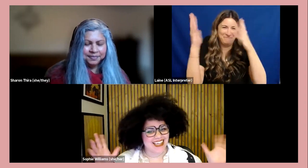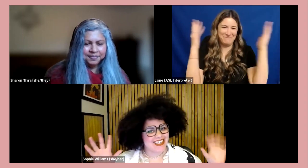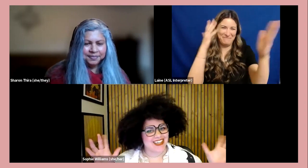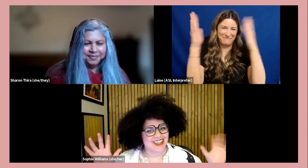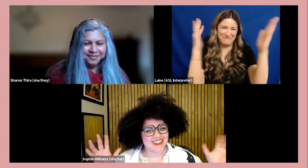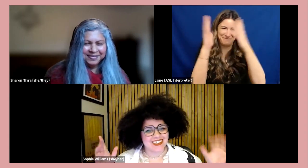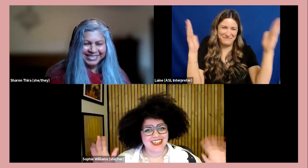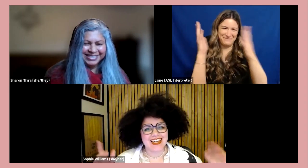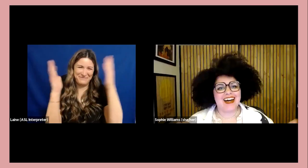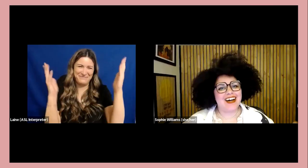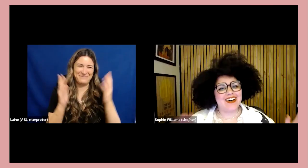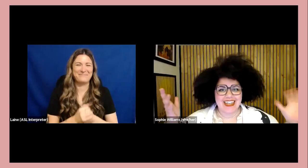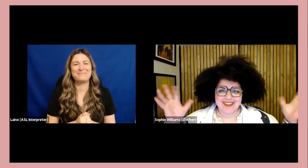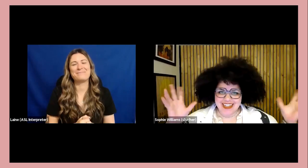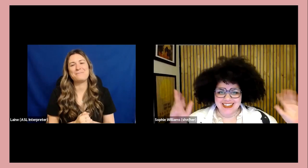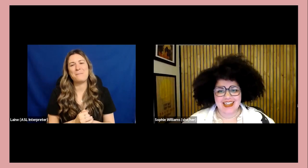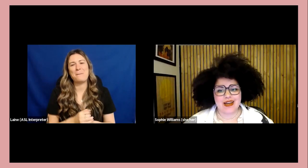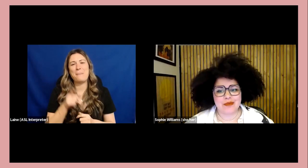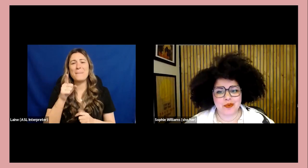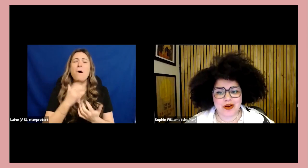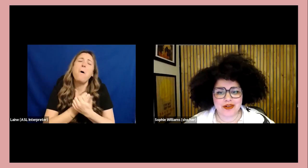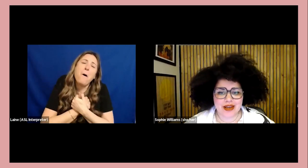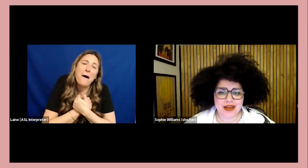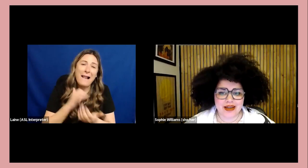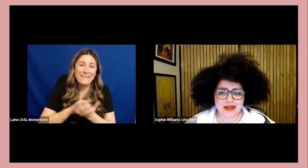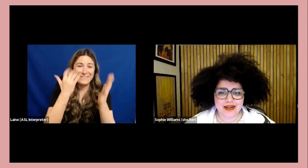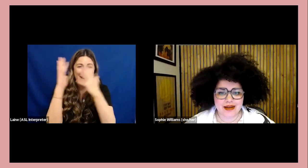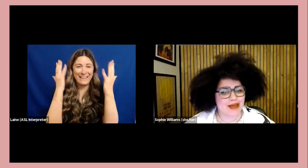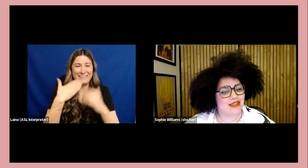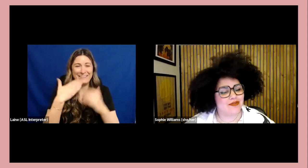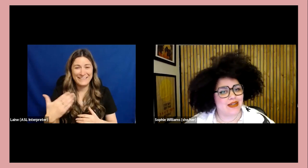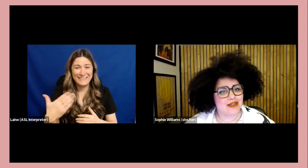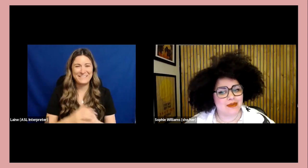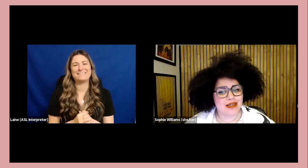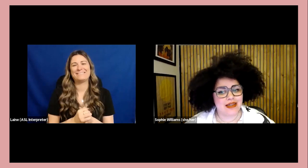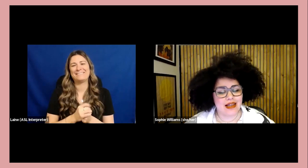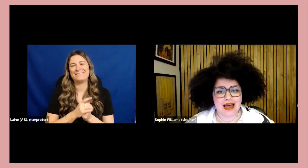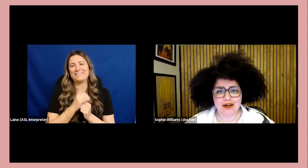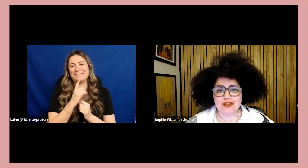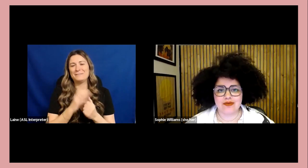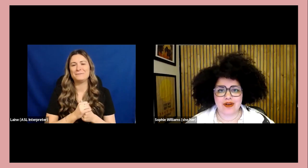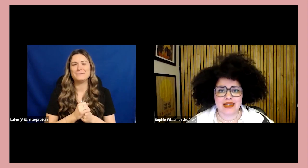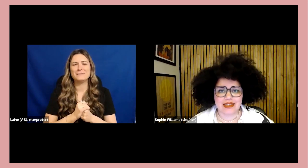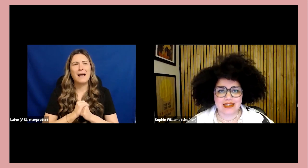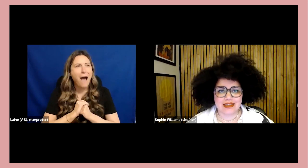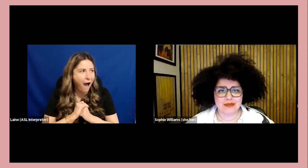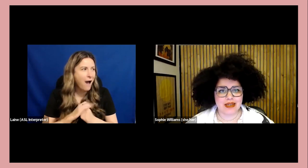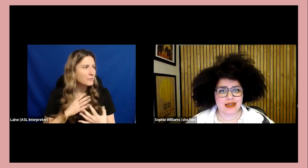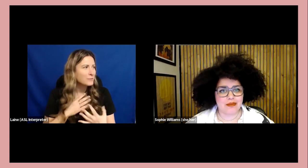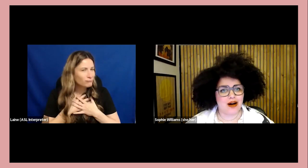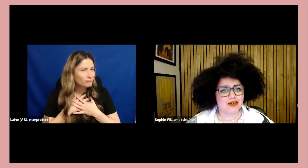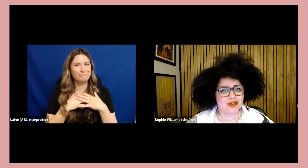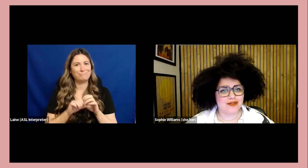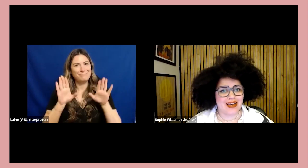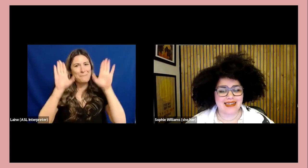Thank you. Oh, I love this. What an amazing event to be allowed and invited to